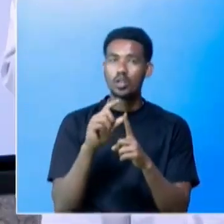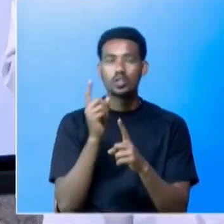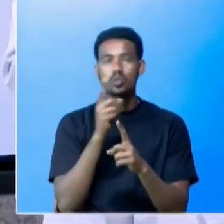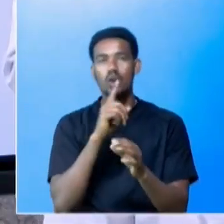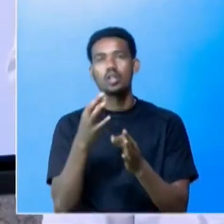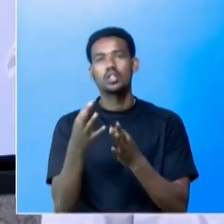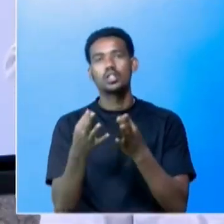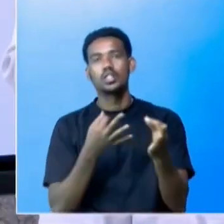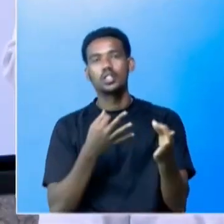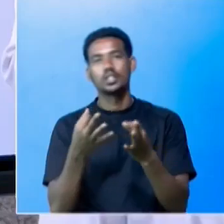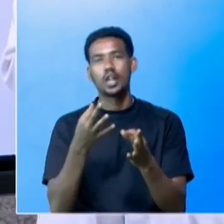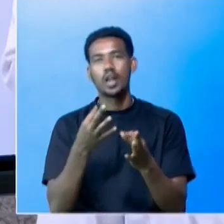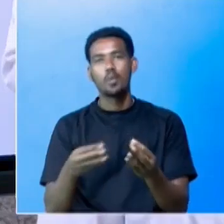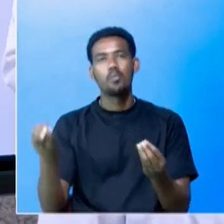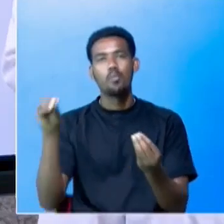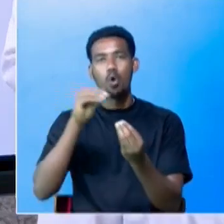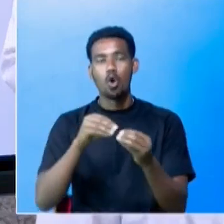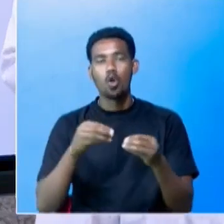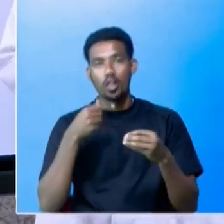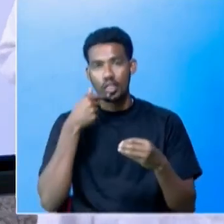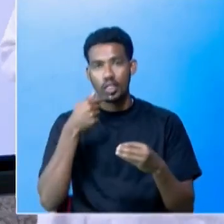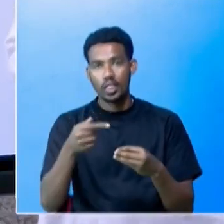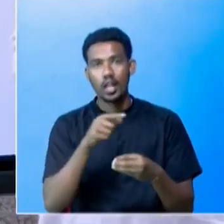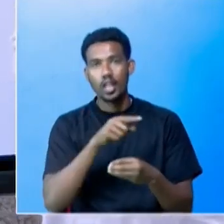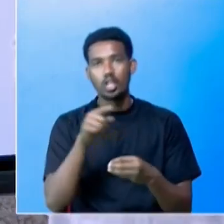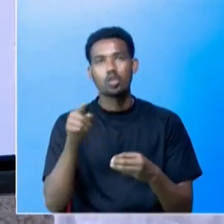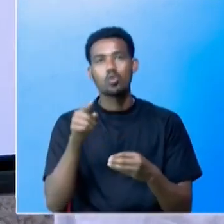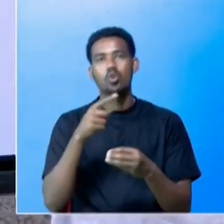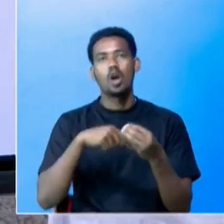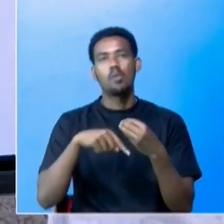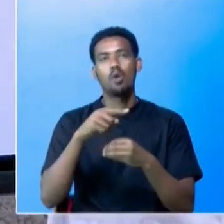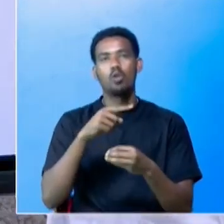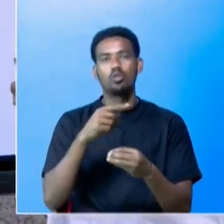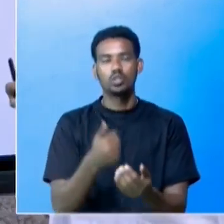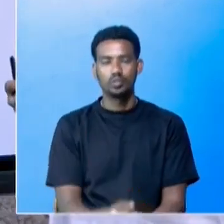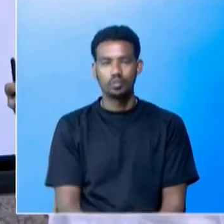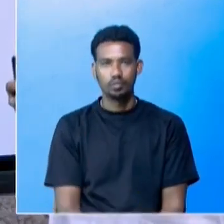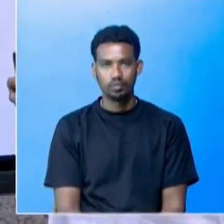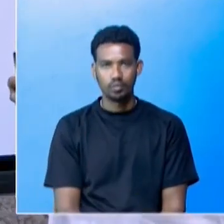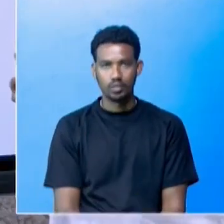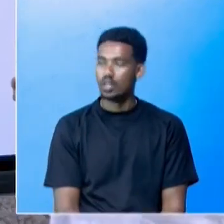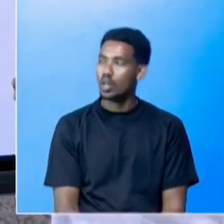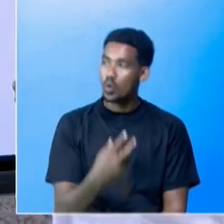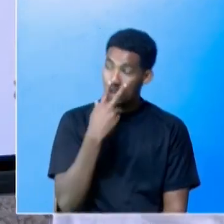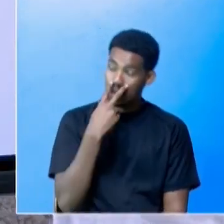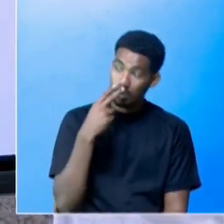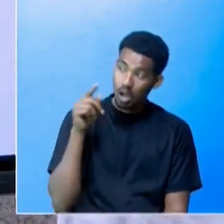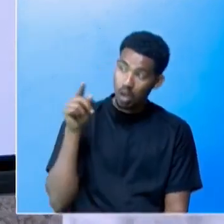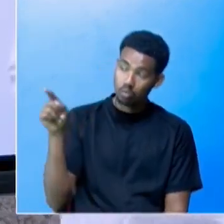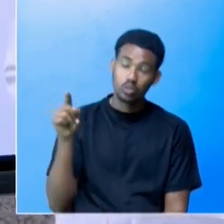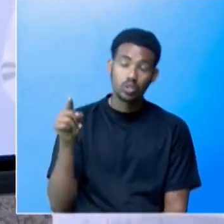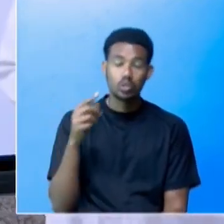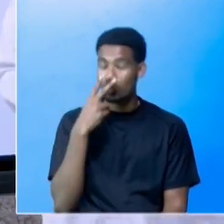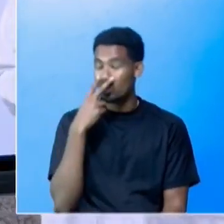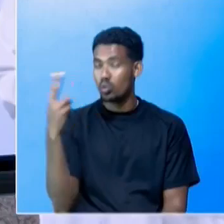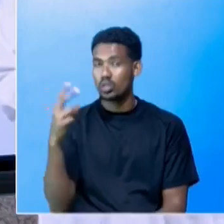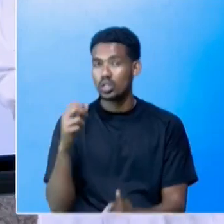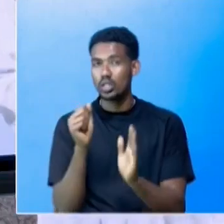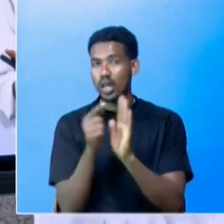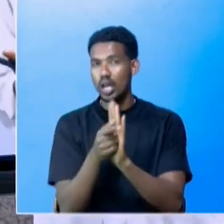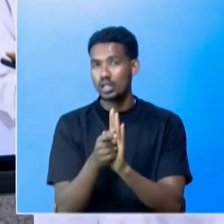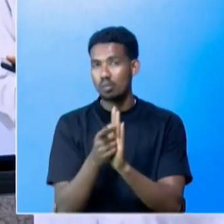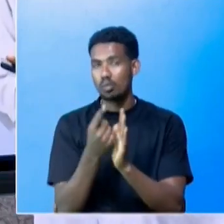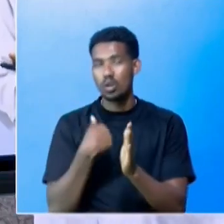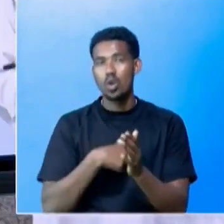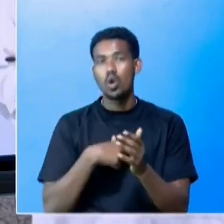describe and more telling you about noun. So when we come to here, look these examples. Like we can have